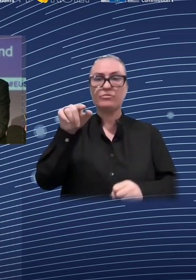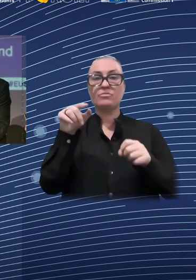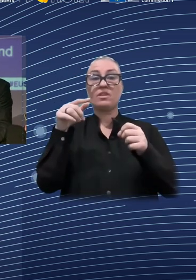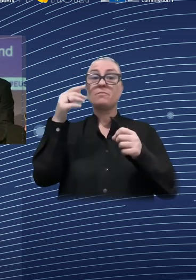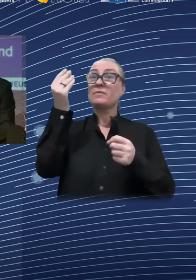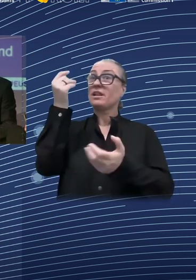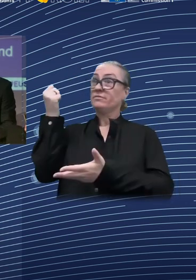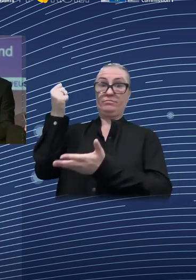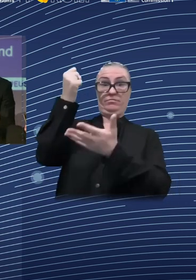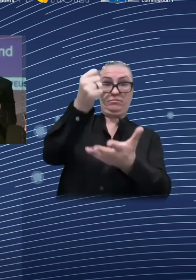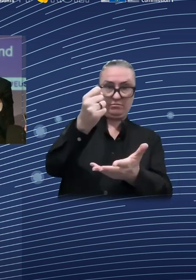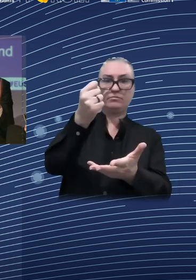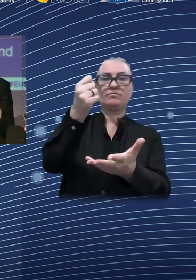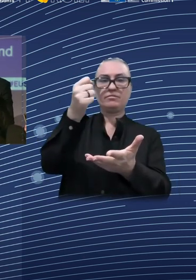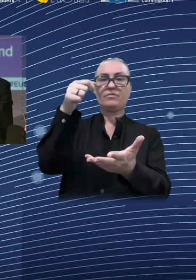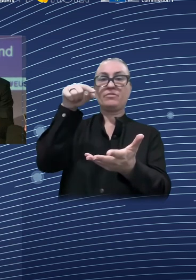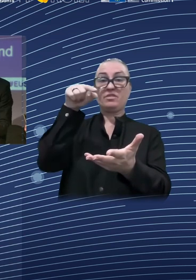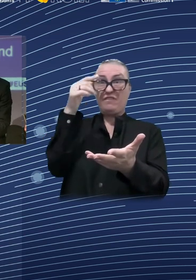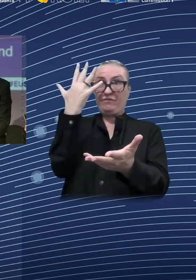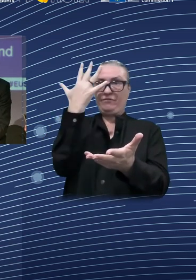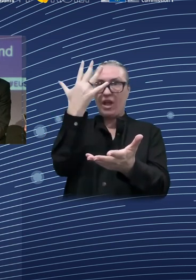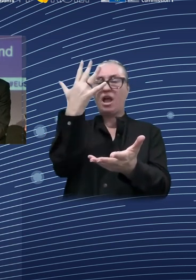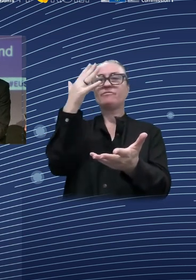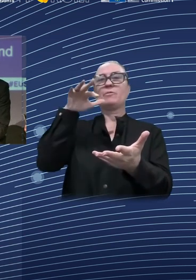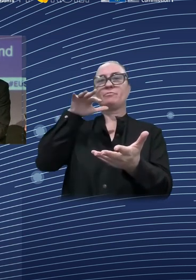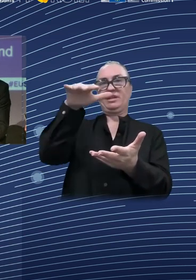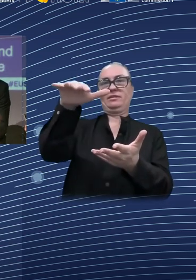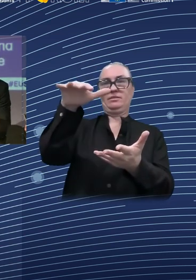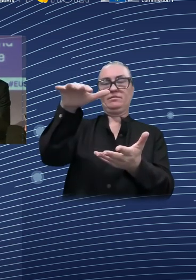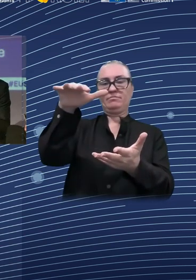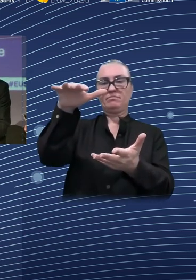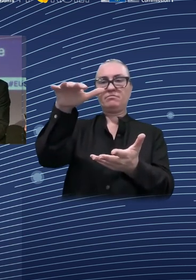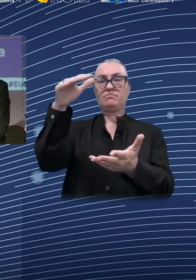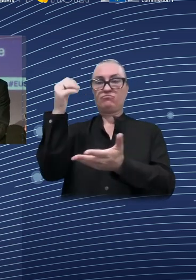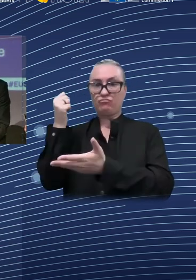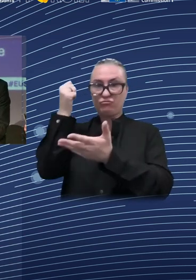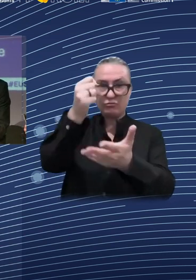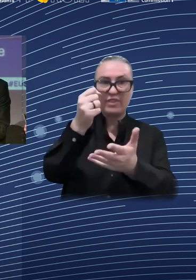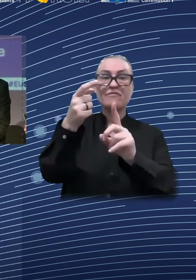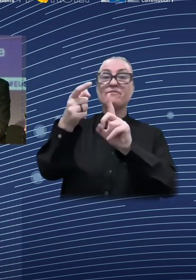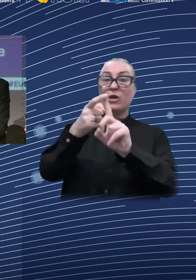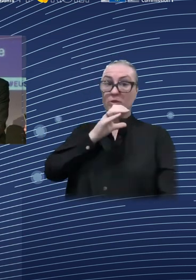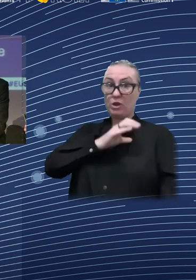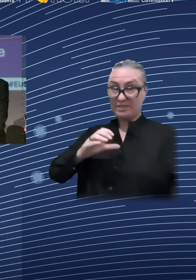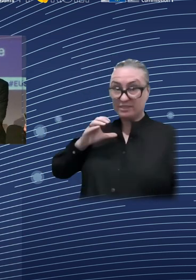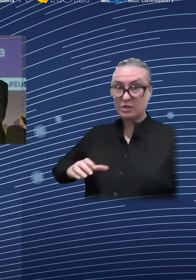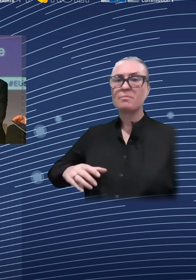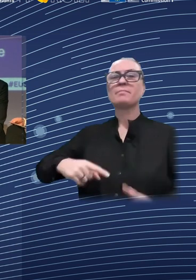and an online platform, and really a lot of things that I don't really have the time to explain right now,